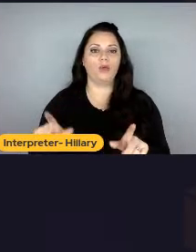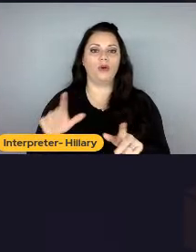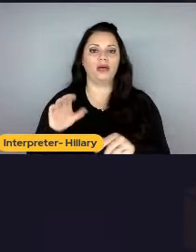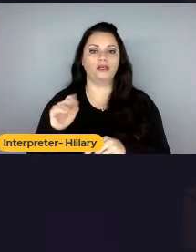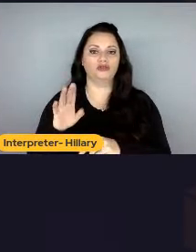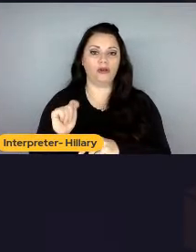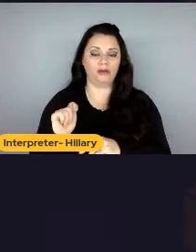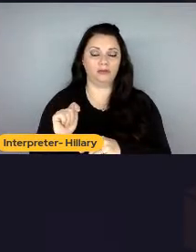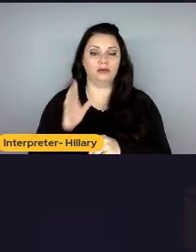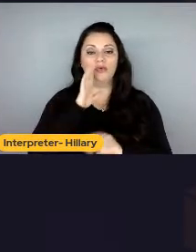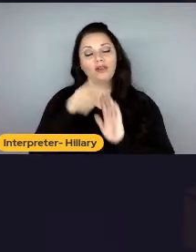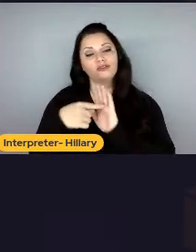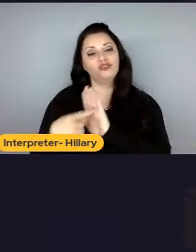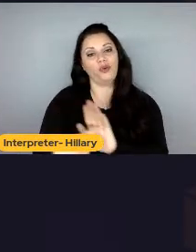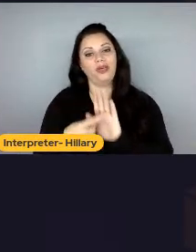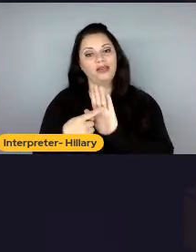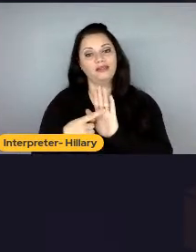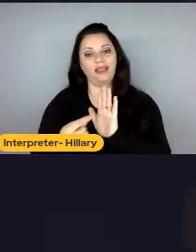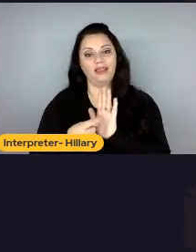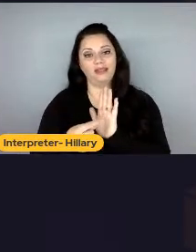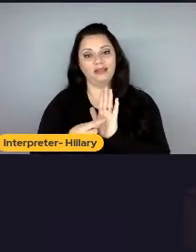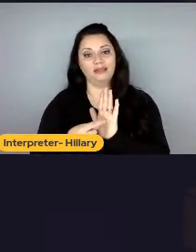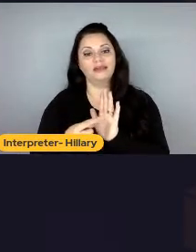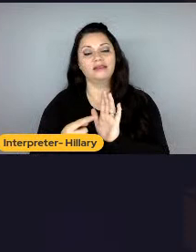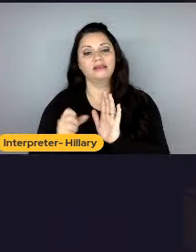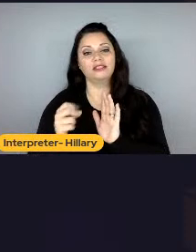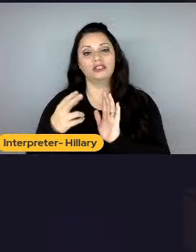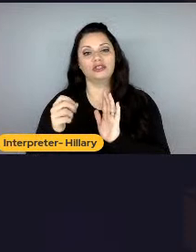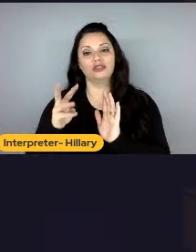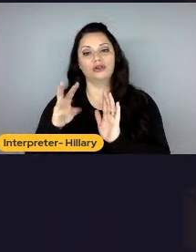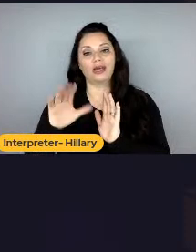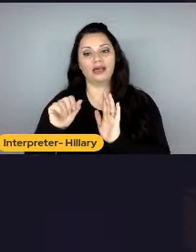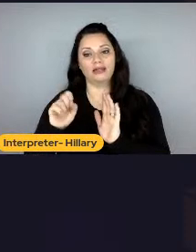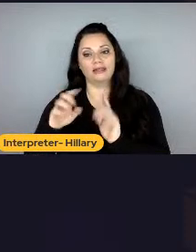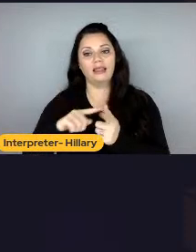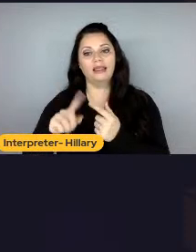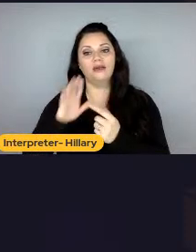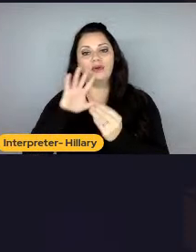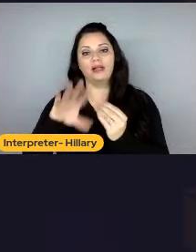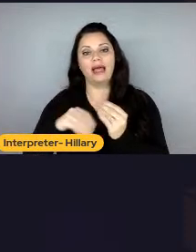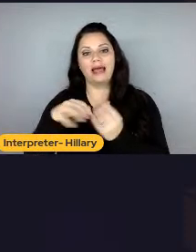will showcase this and we'll add CloudFront distribution.